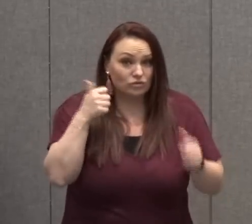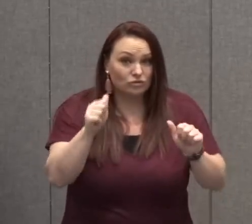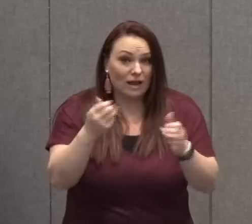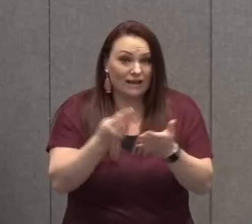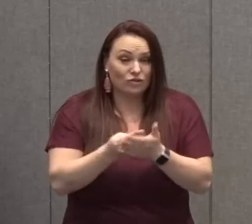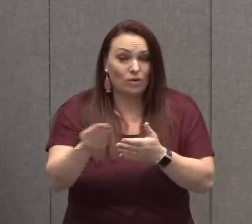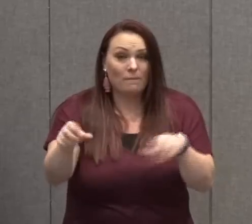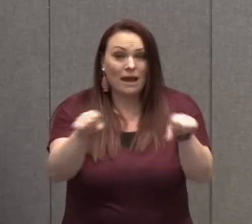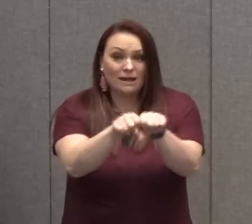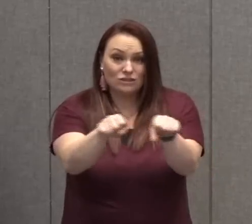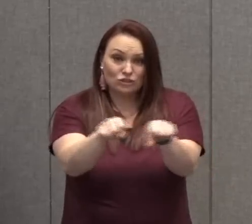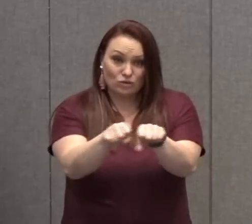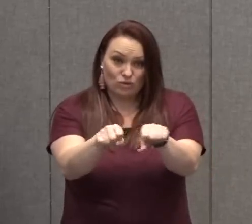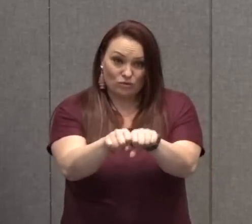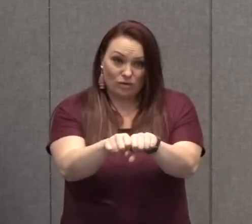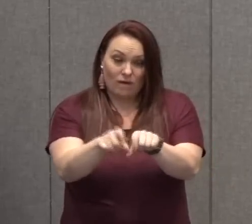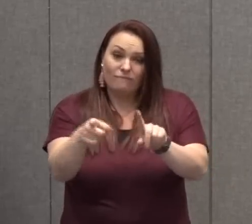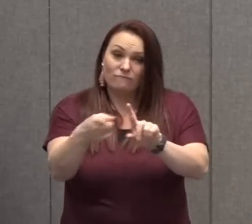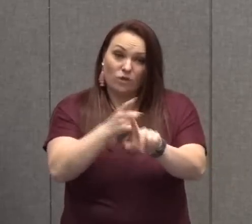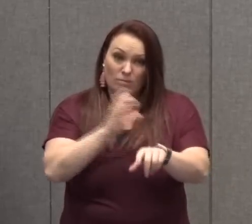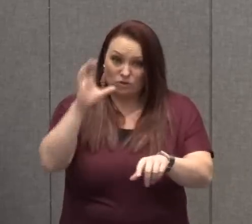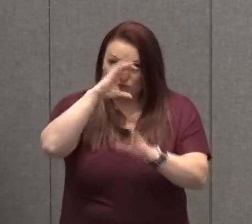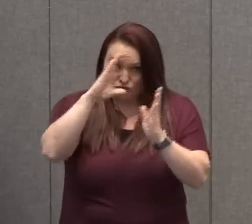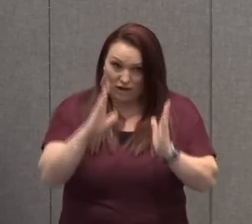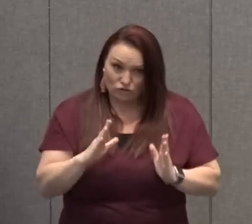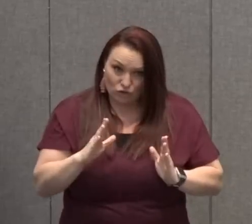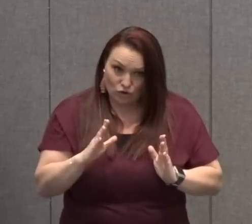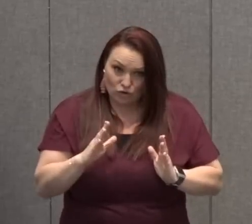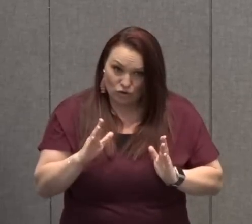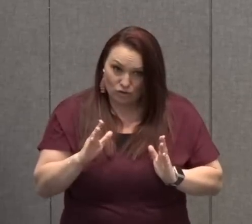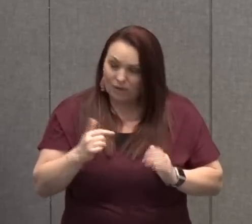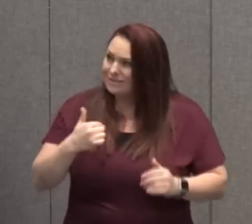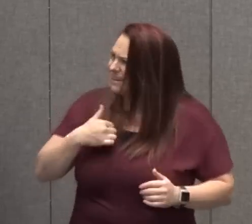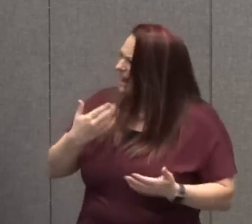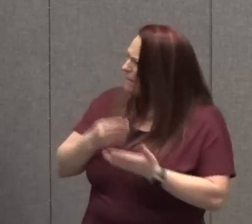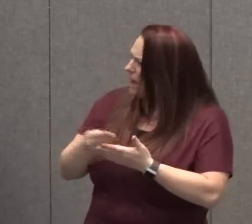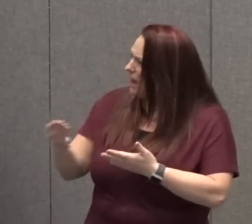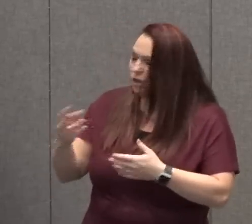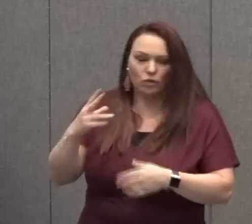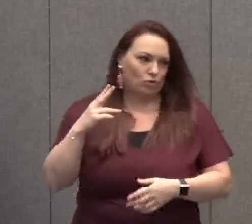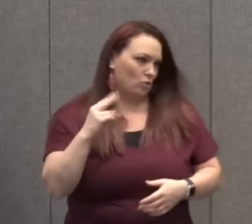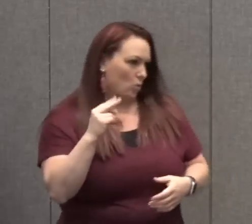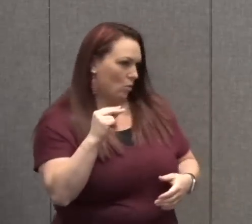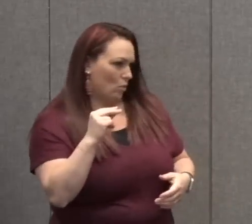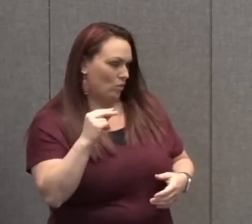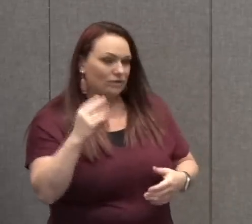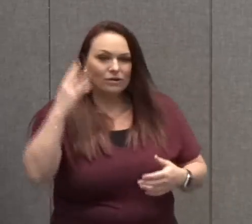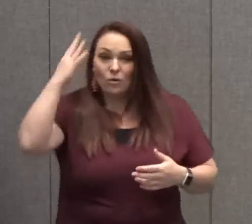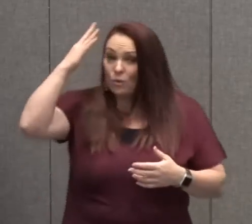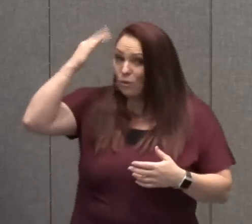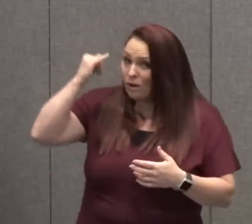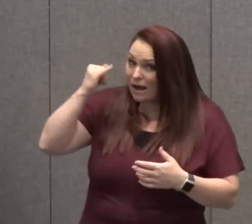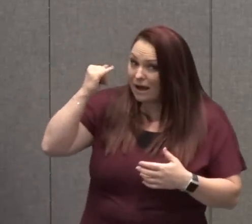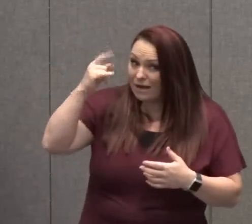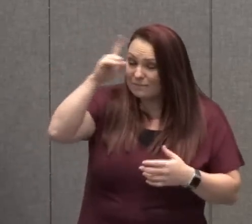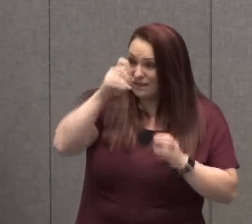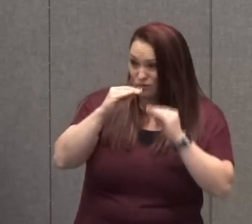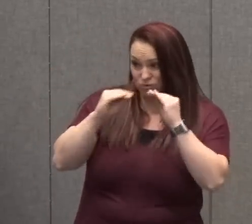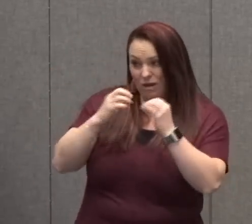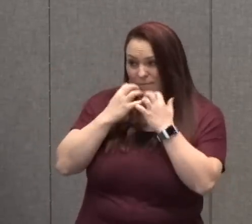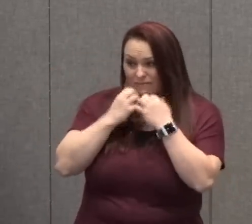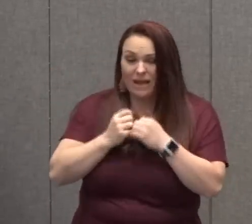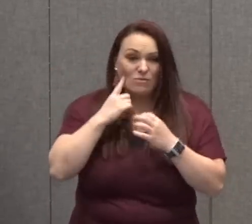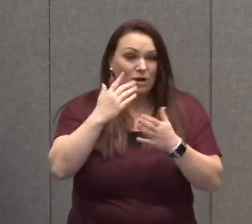buy shoes from a stranger. Did I buy them? No. You know why? Why? Because you taught me a valuable lesson. Right. Can I